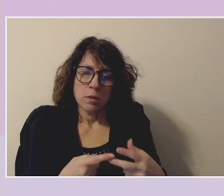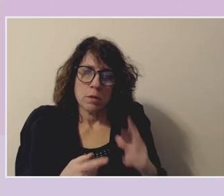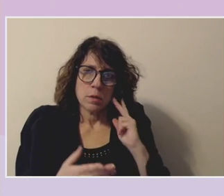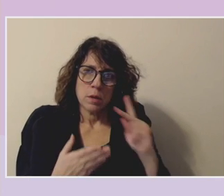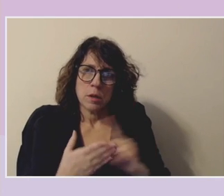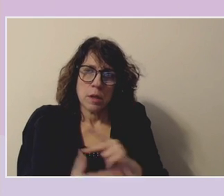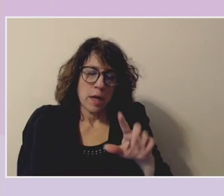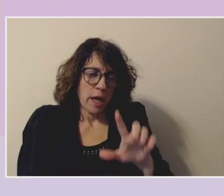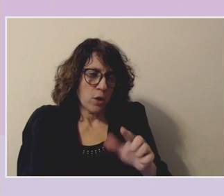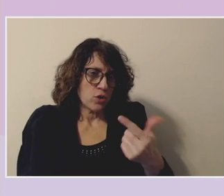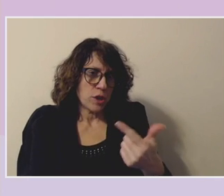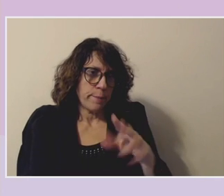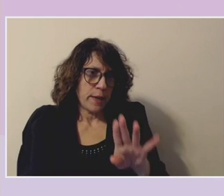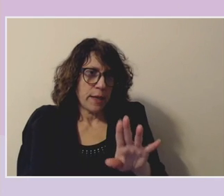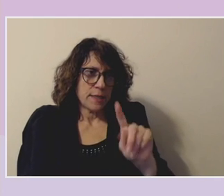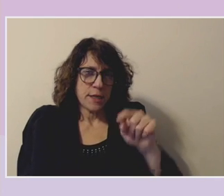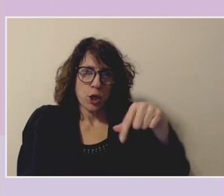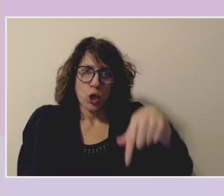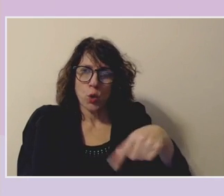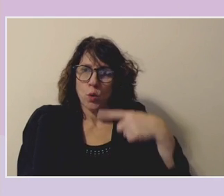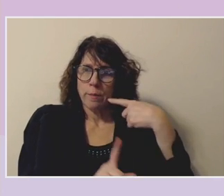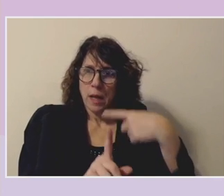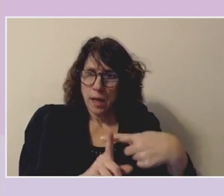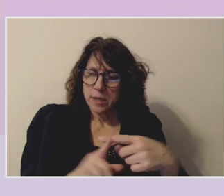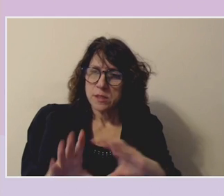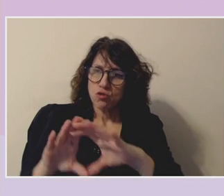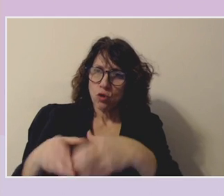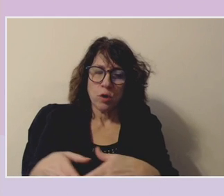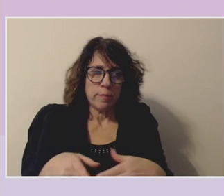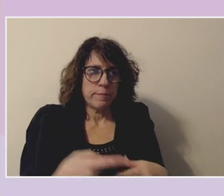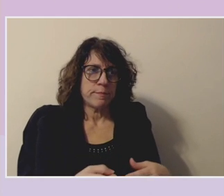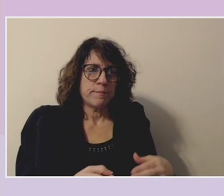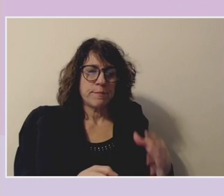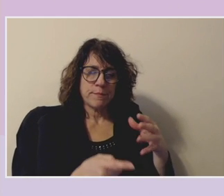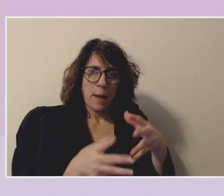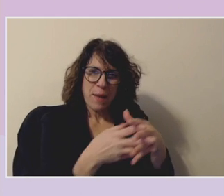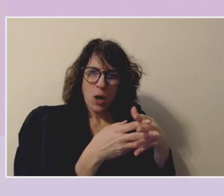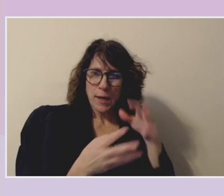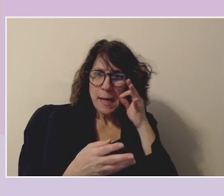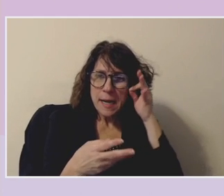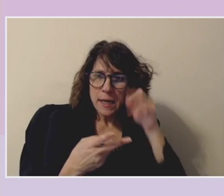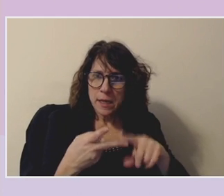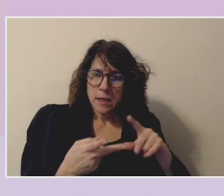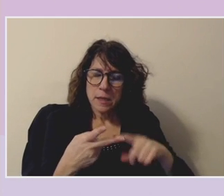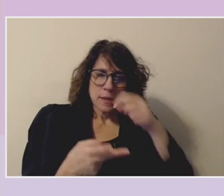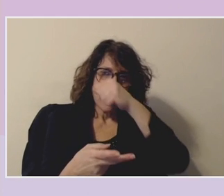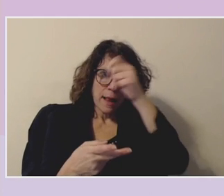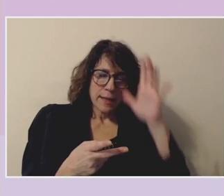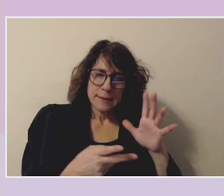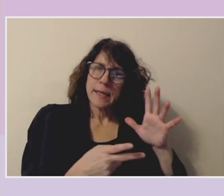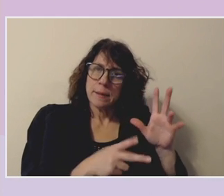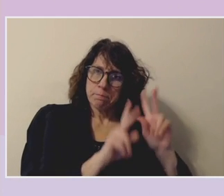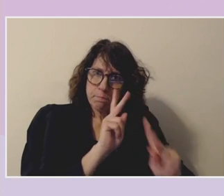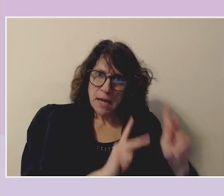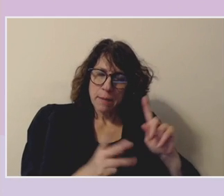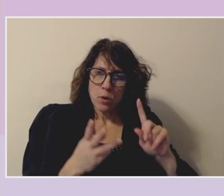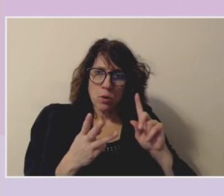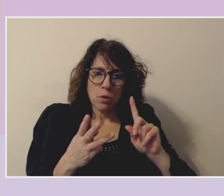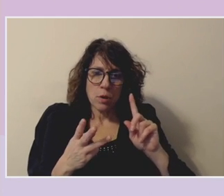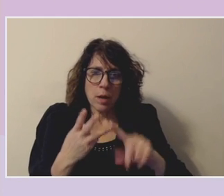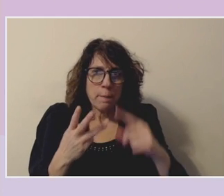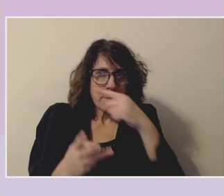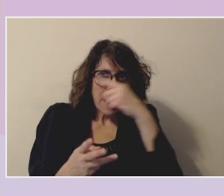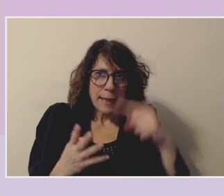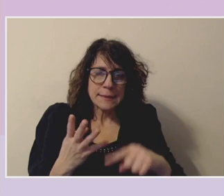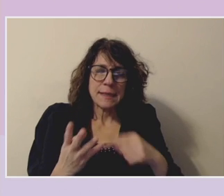plus populations, but also American Indian, Alaskan Native, Black teens and females, but all of the rates are going up.